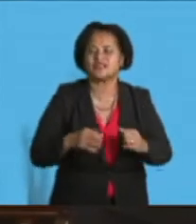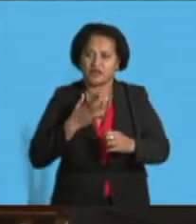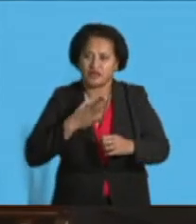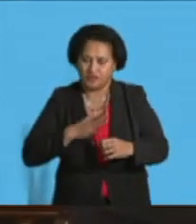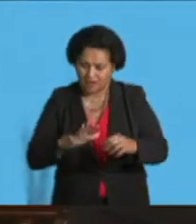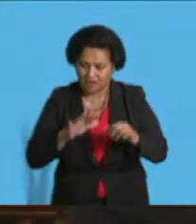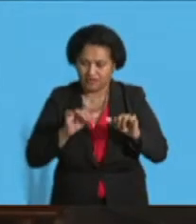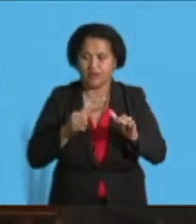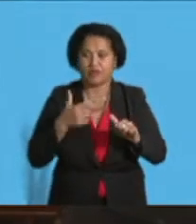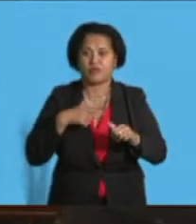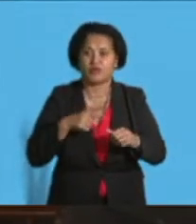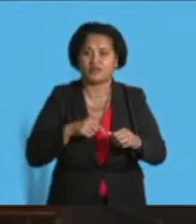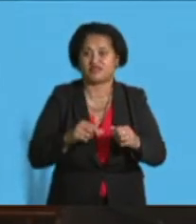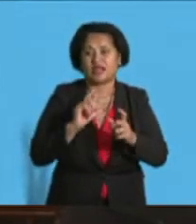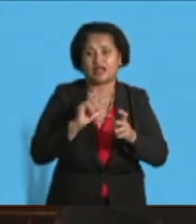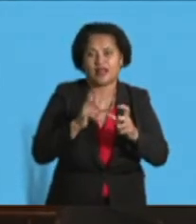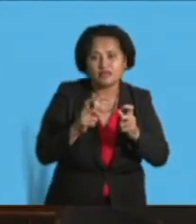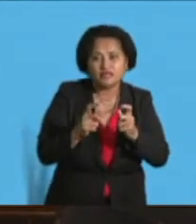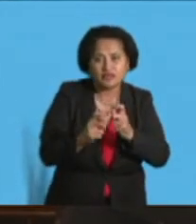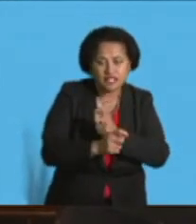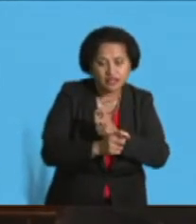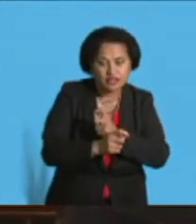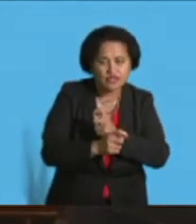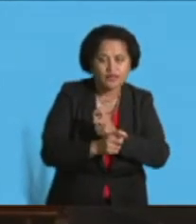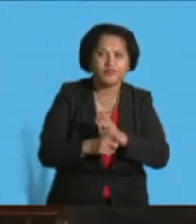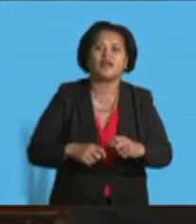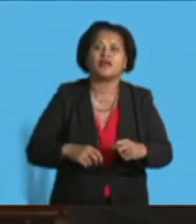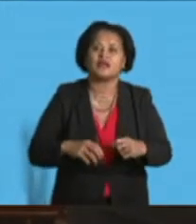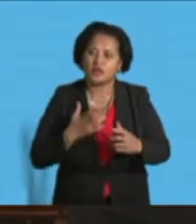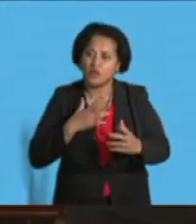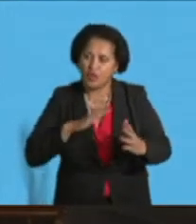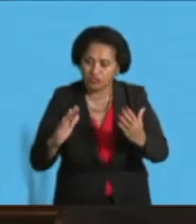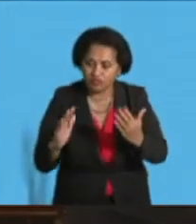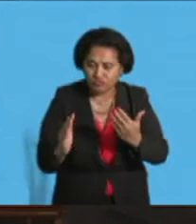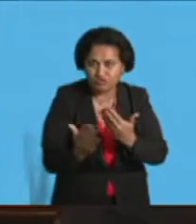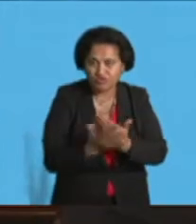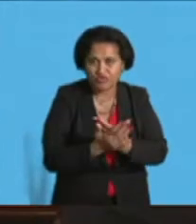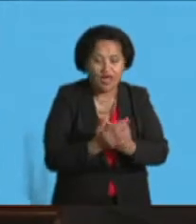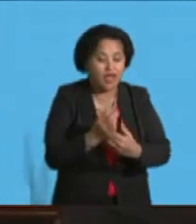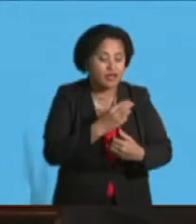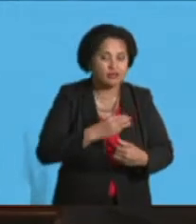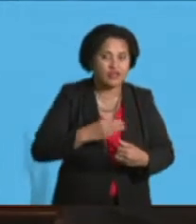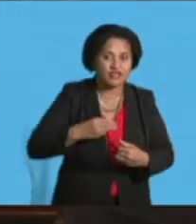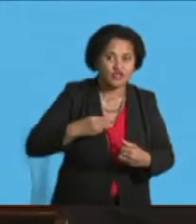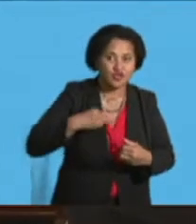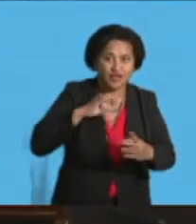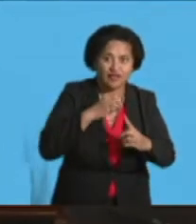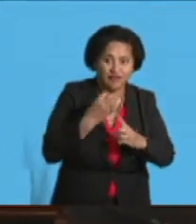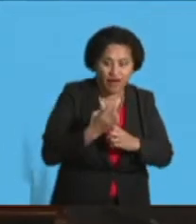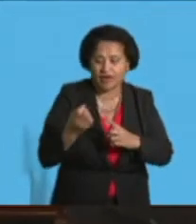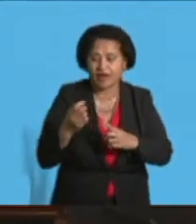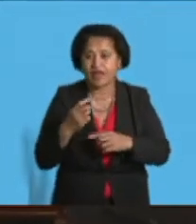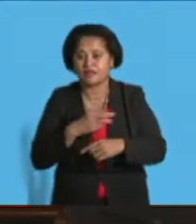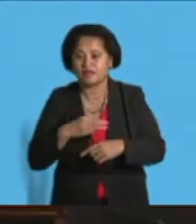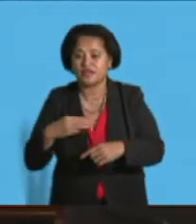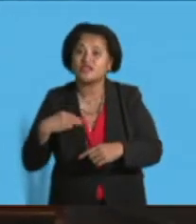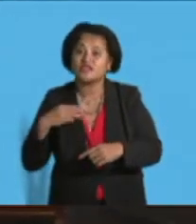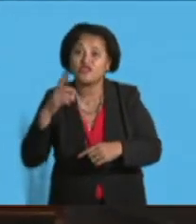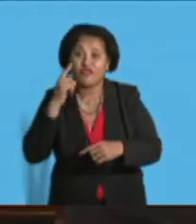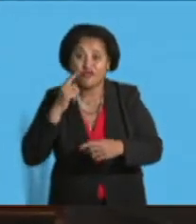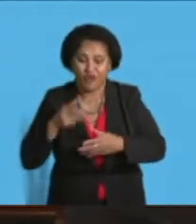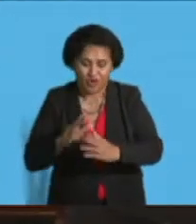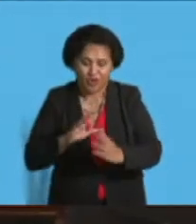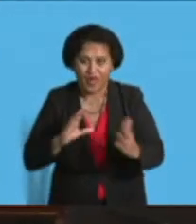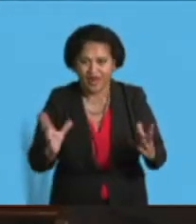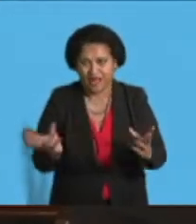of climate change. As such, consolidating the efforts of Ministry of Environment and Ministry of Waterways into one provides a strategic platform to deliver our